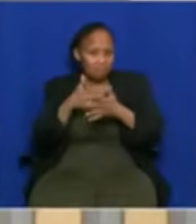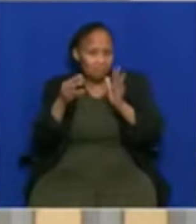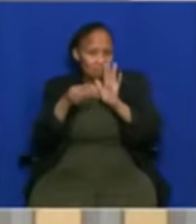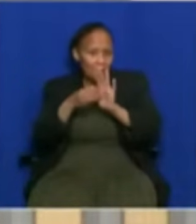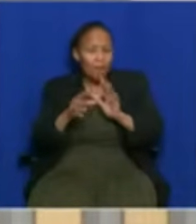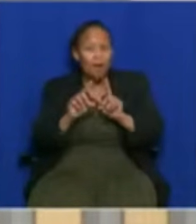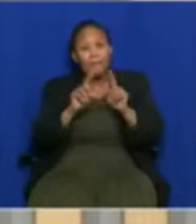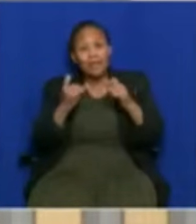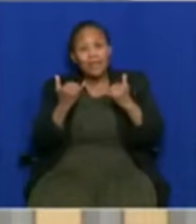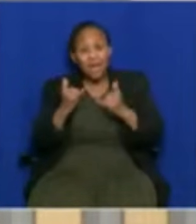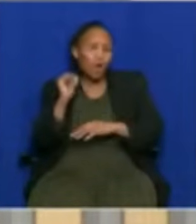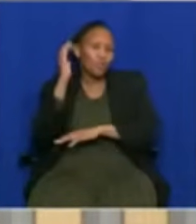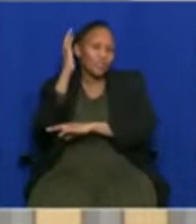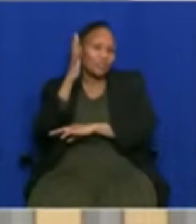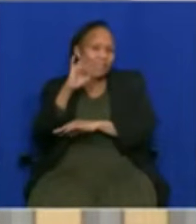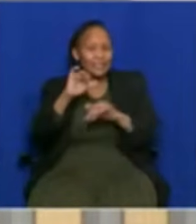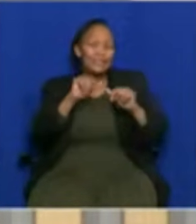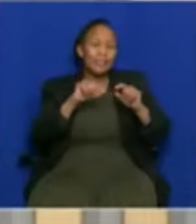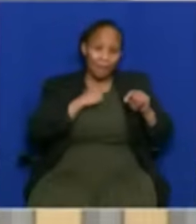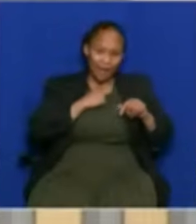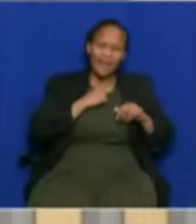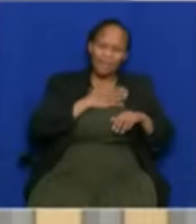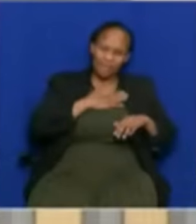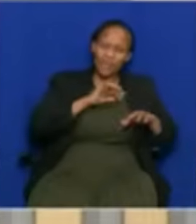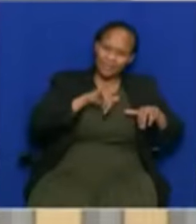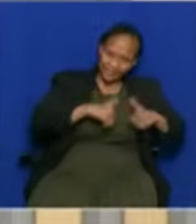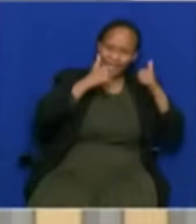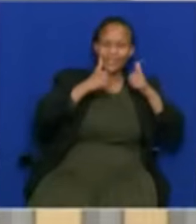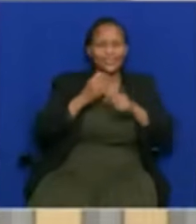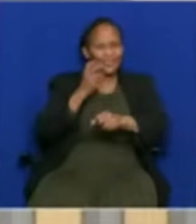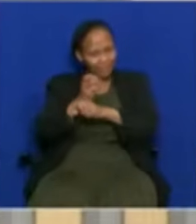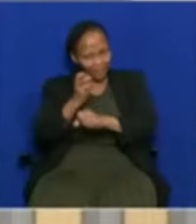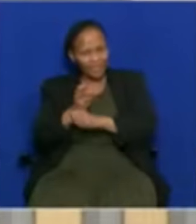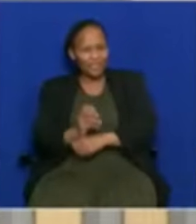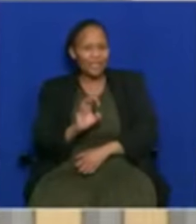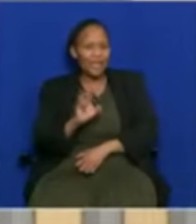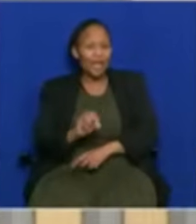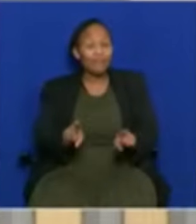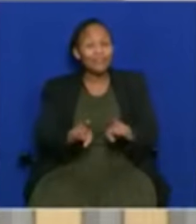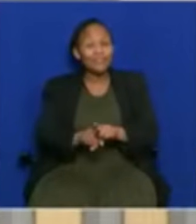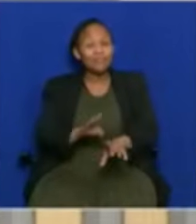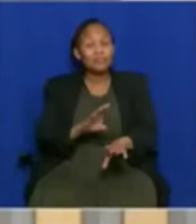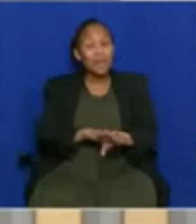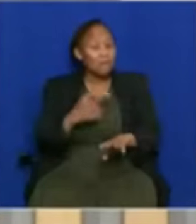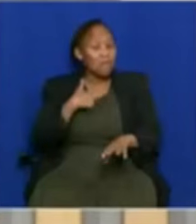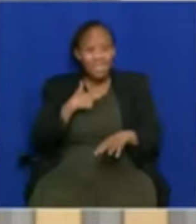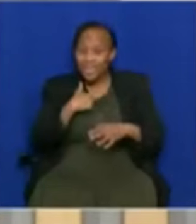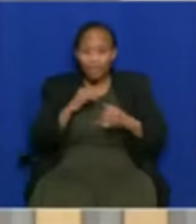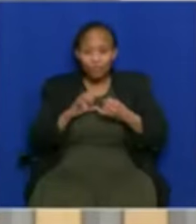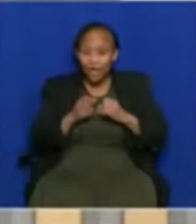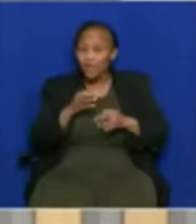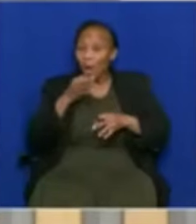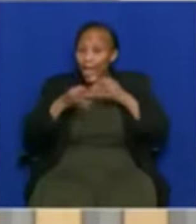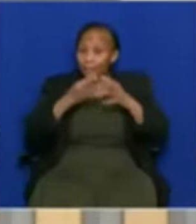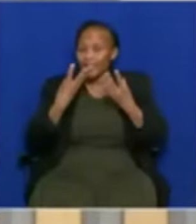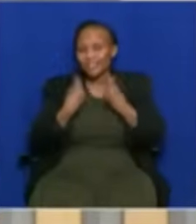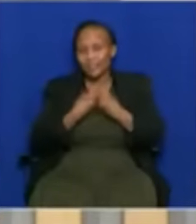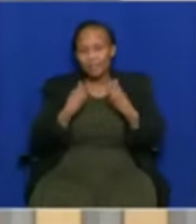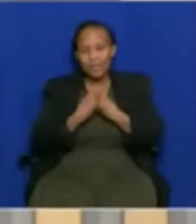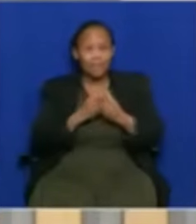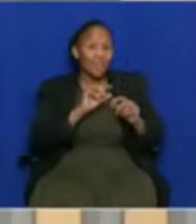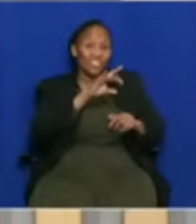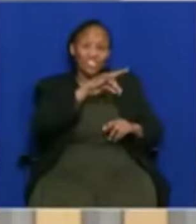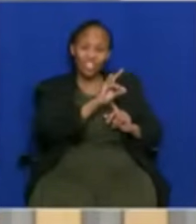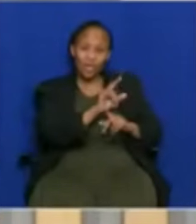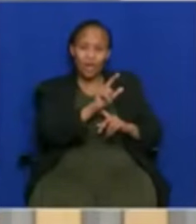difficult. And therefore, sometimes I'm at pains to explain something. And I must say, Chair, it's also affecting